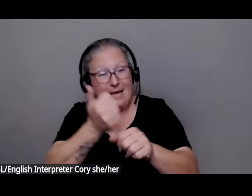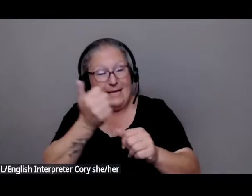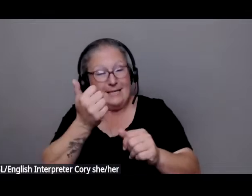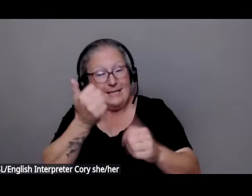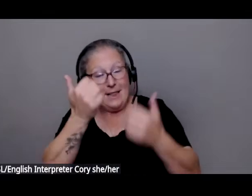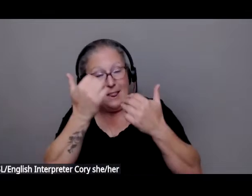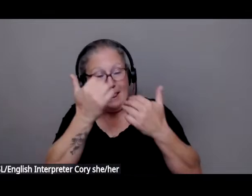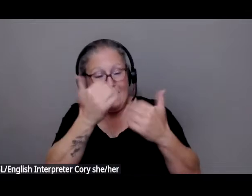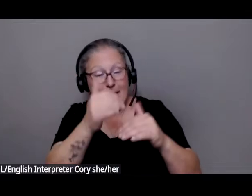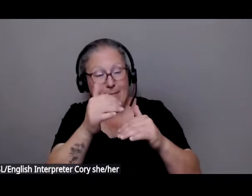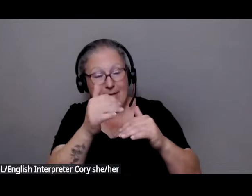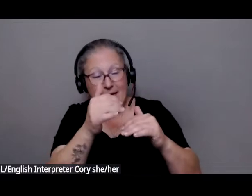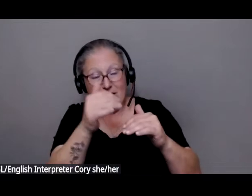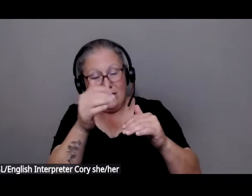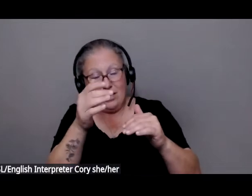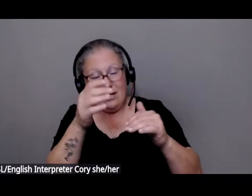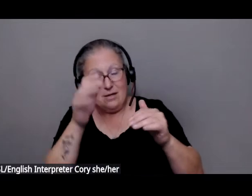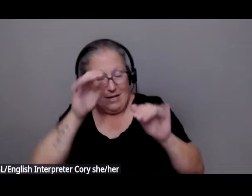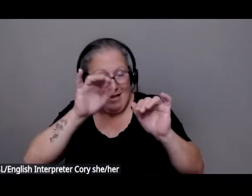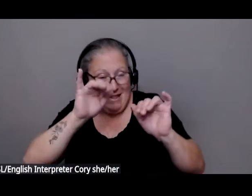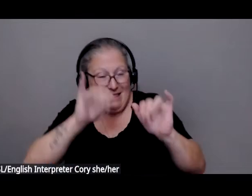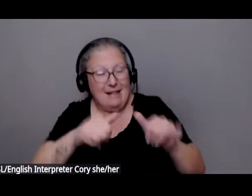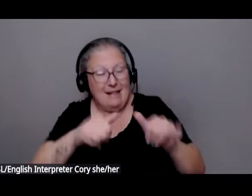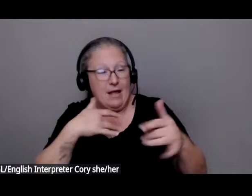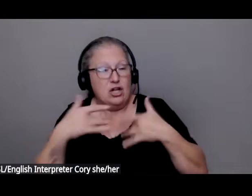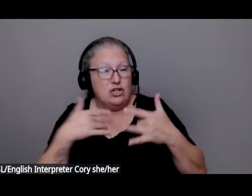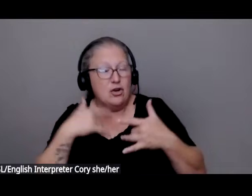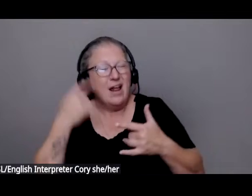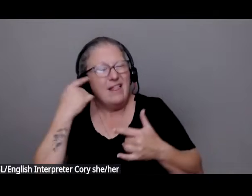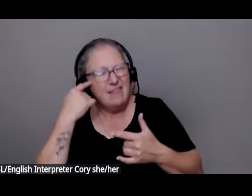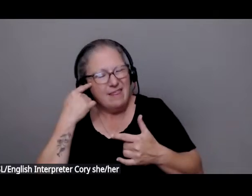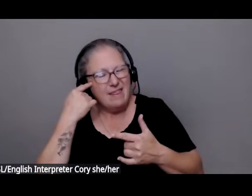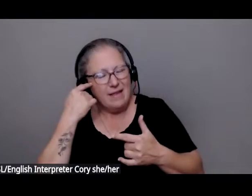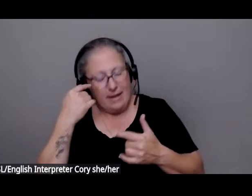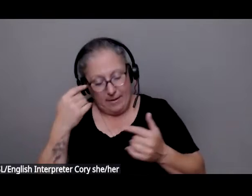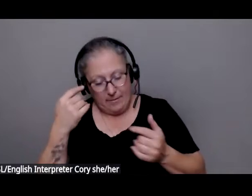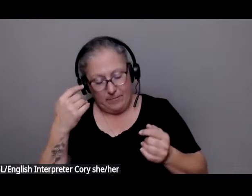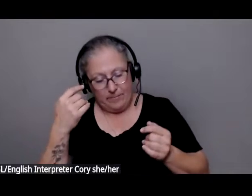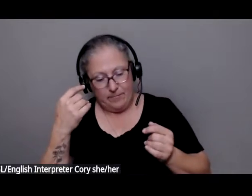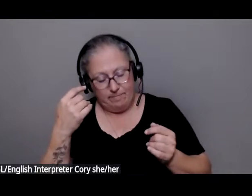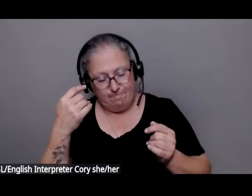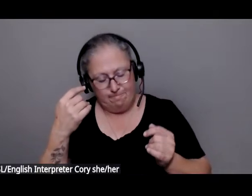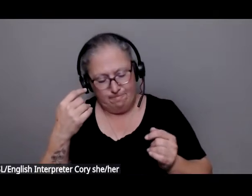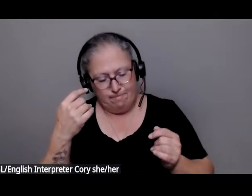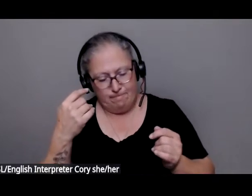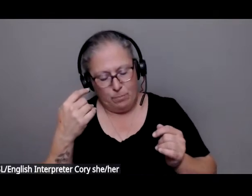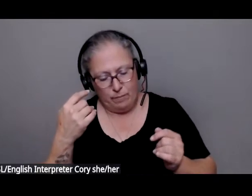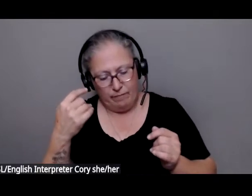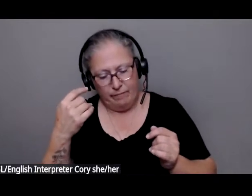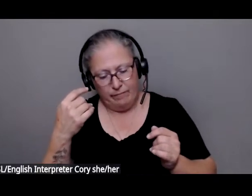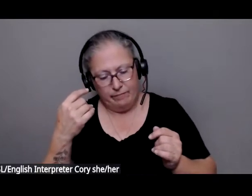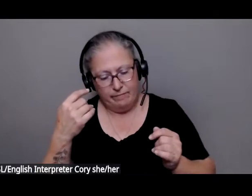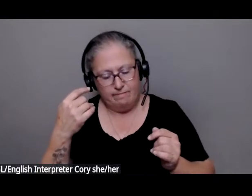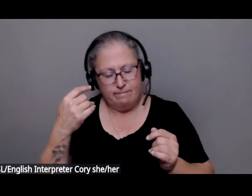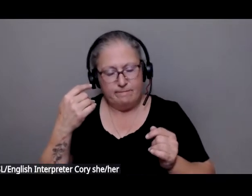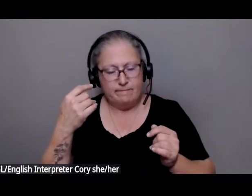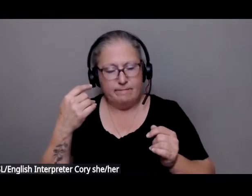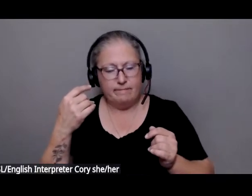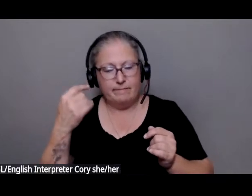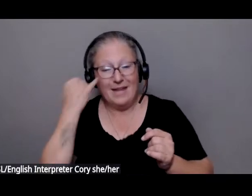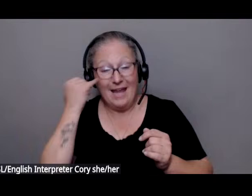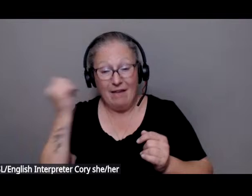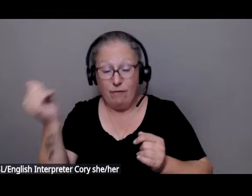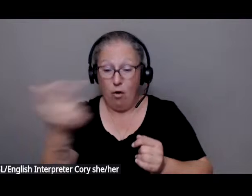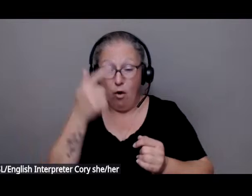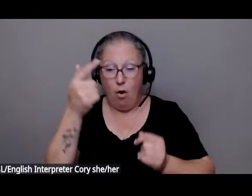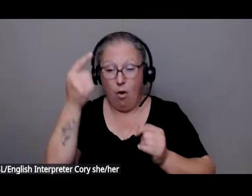limitation is of a concern, but I think that there are workarounds that if you all put your heads to it, you could